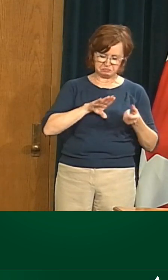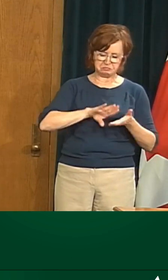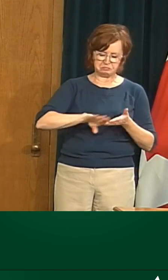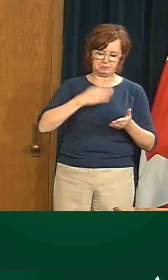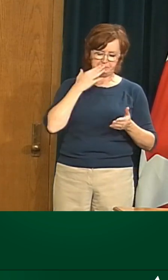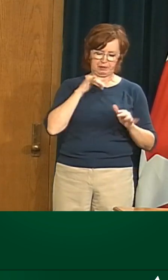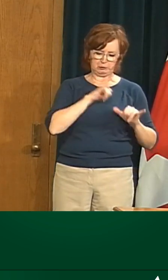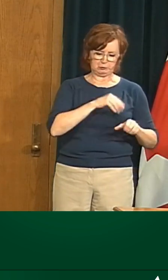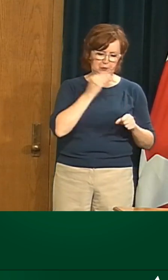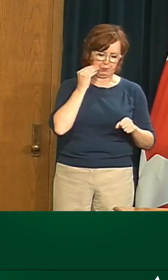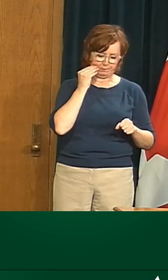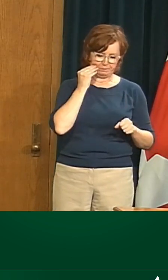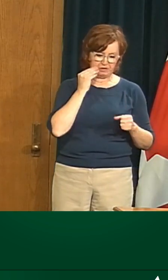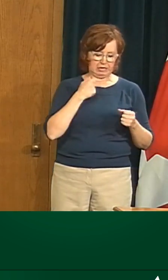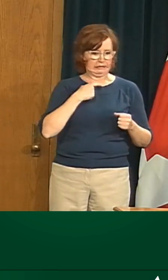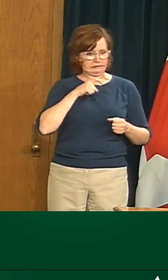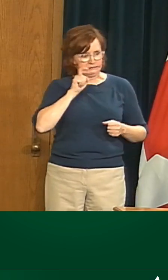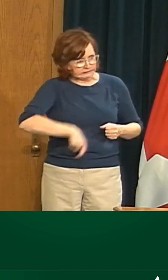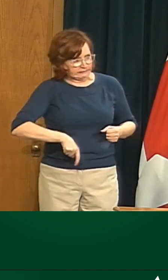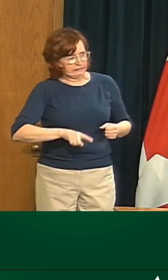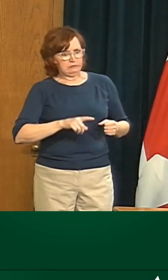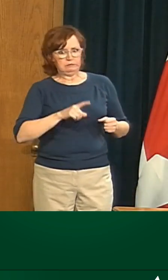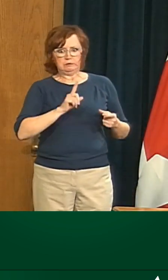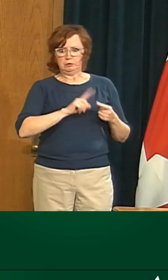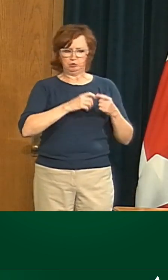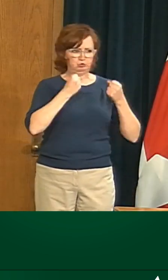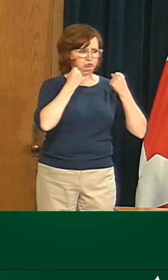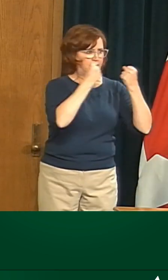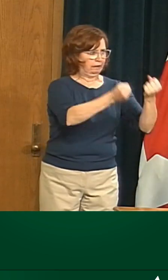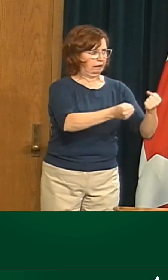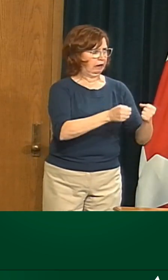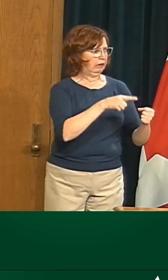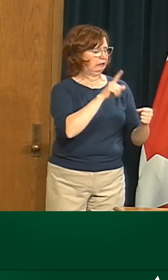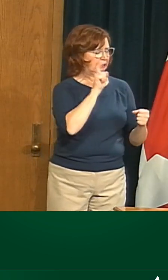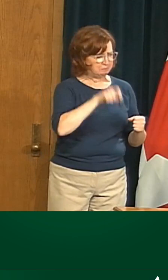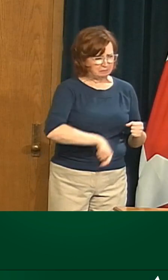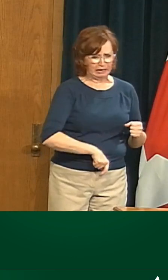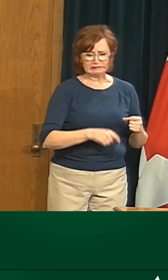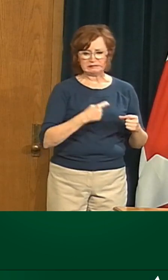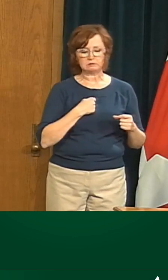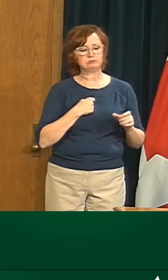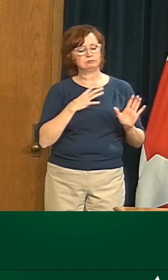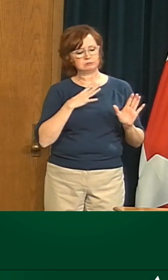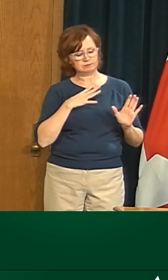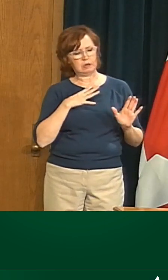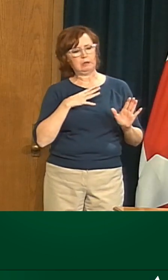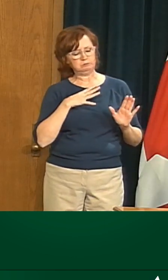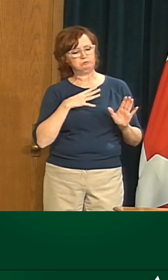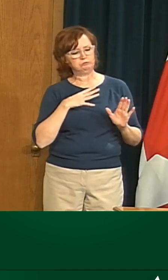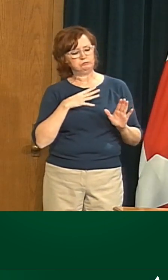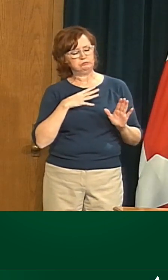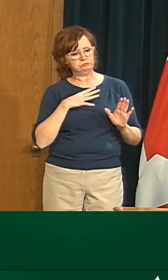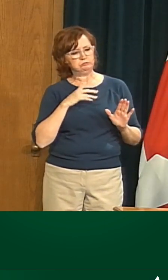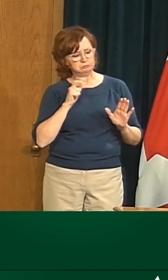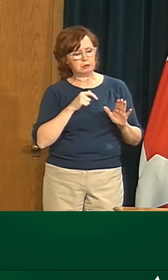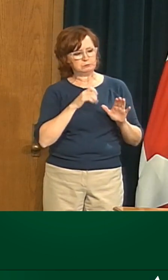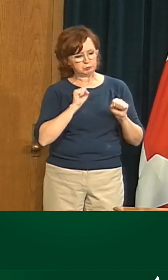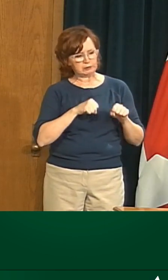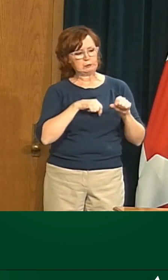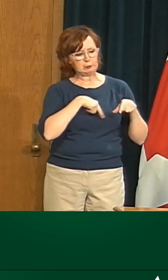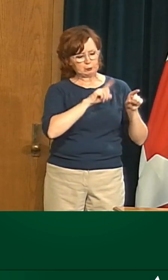very in a very conscientious manner, not just for interprovincial travel, but even travel within the province. I think